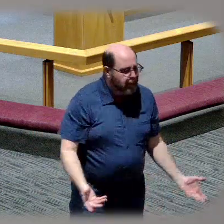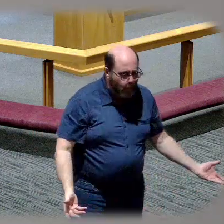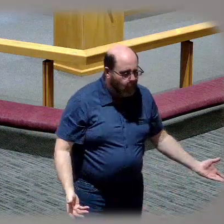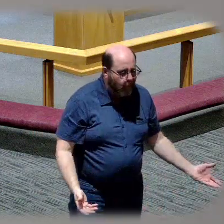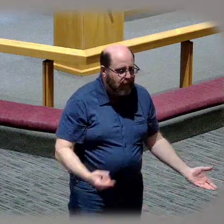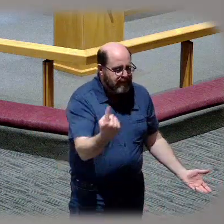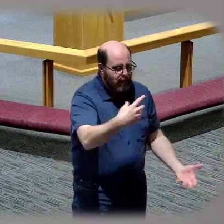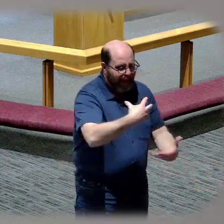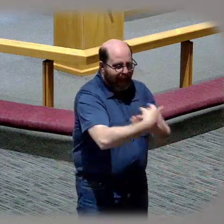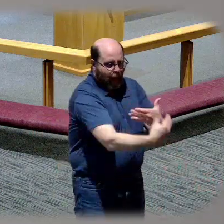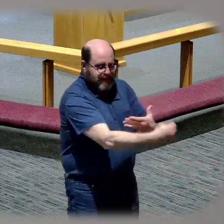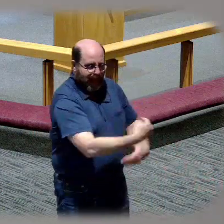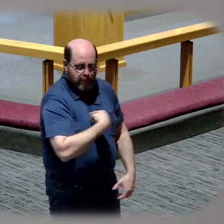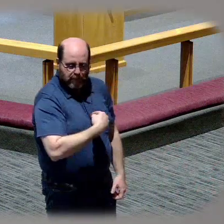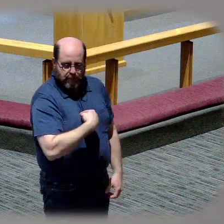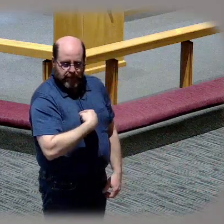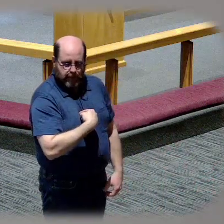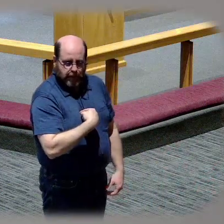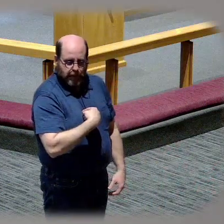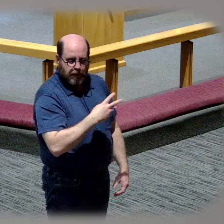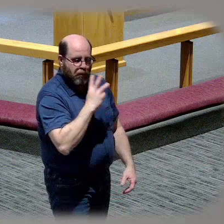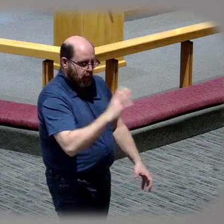someone outside of us.